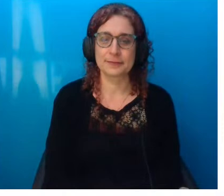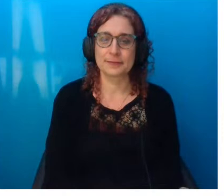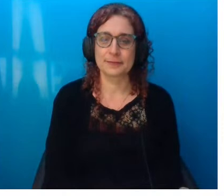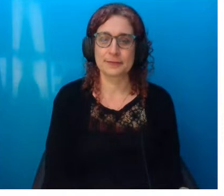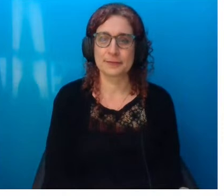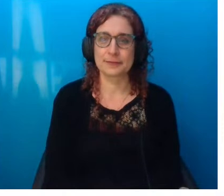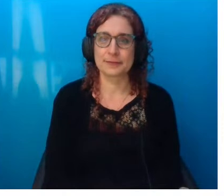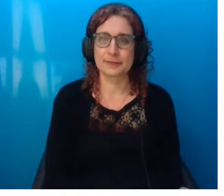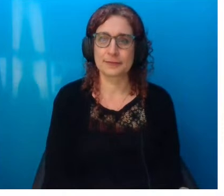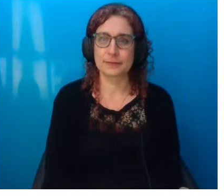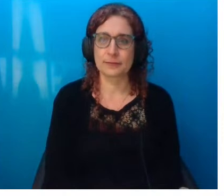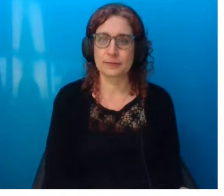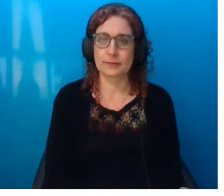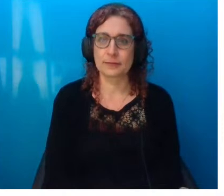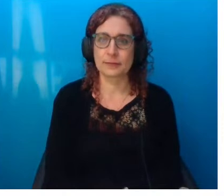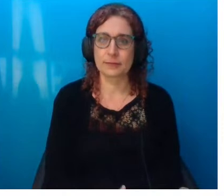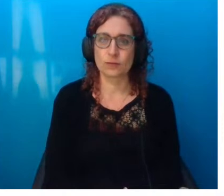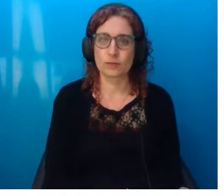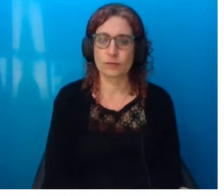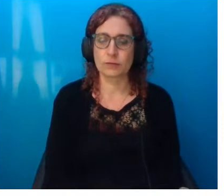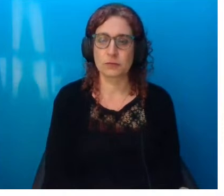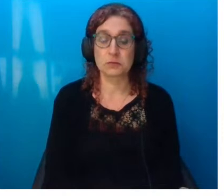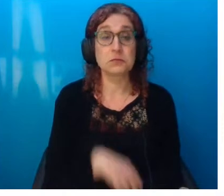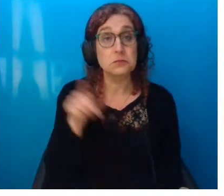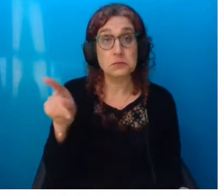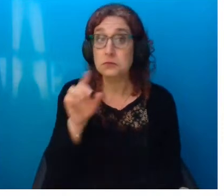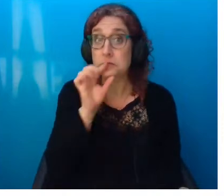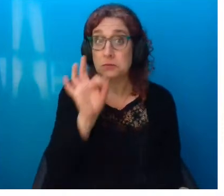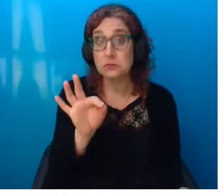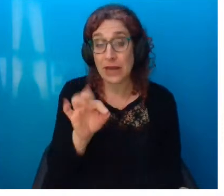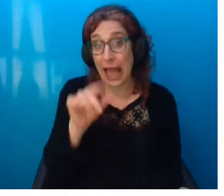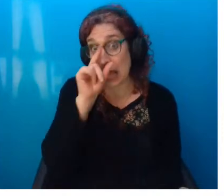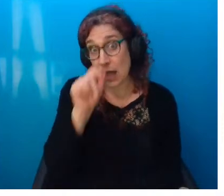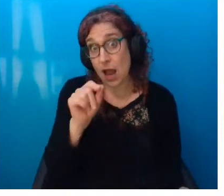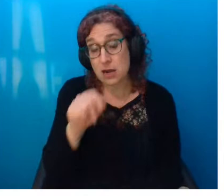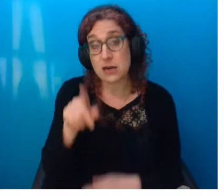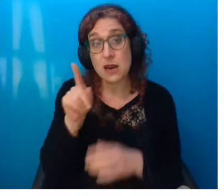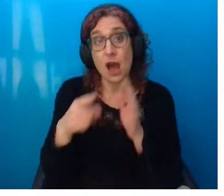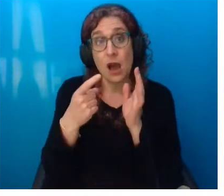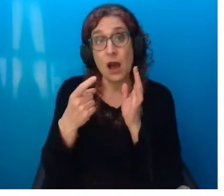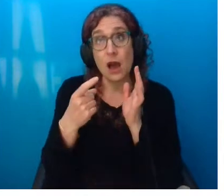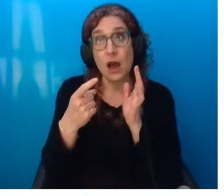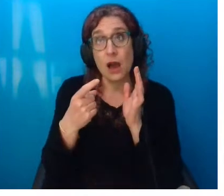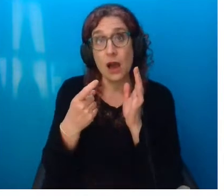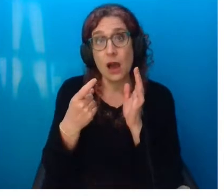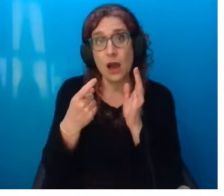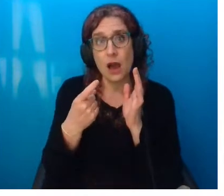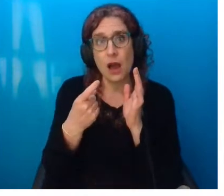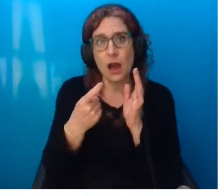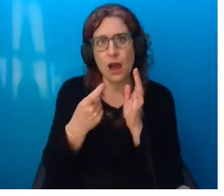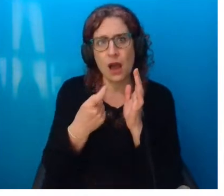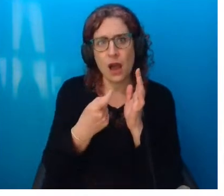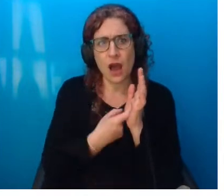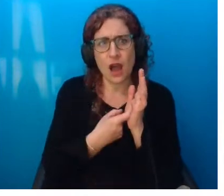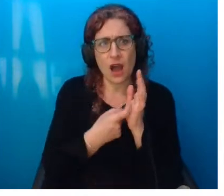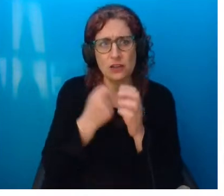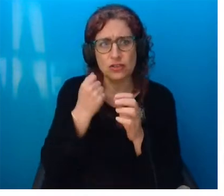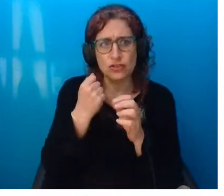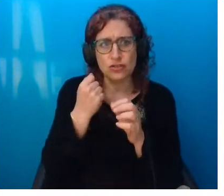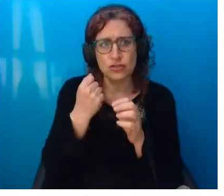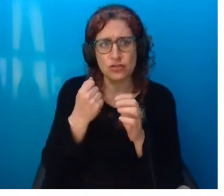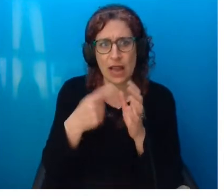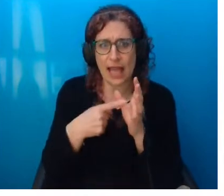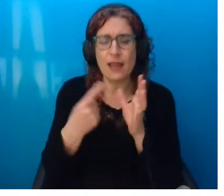So, can allergic rhinitis cause intermittent cough and occasional wheeze without asthma at the height of the